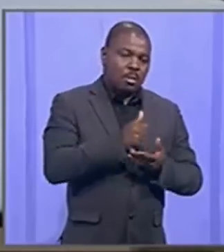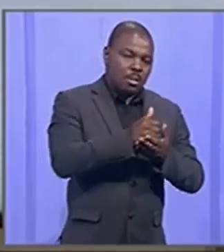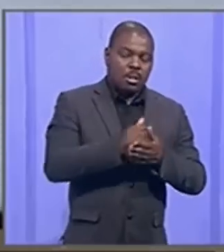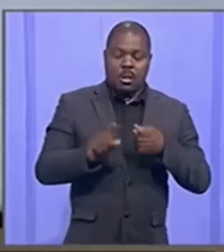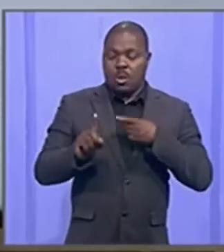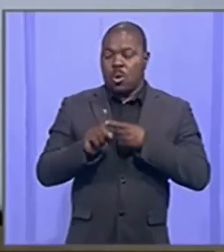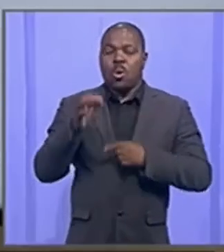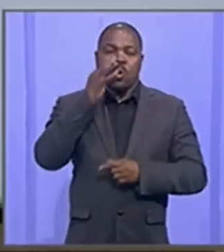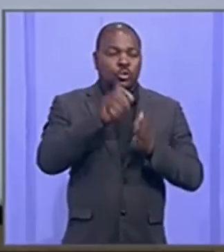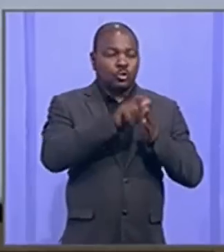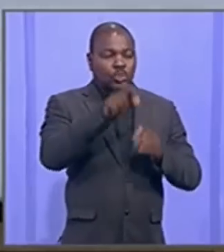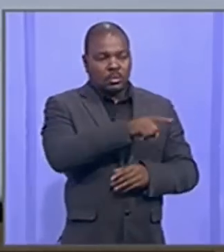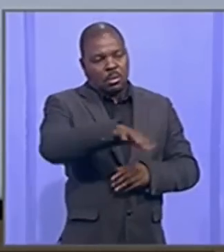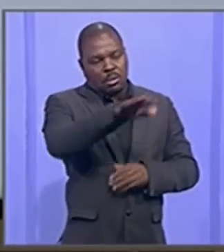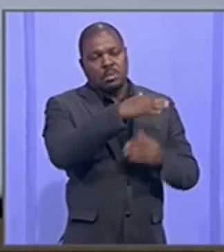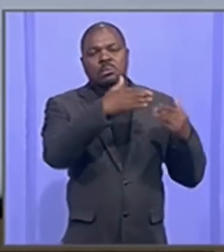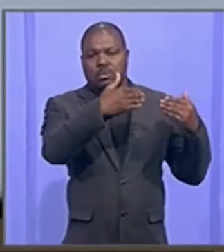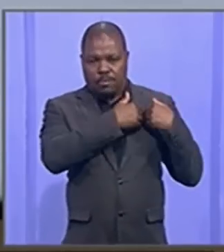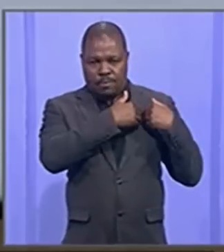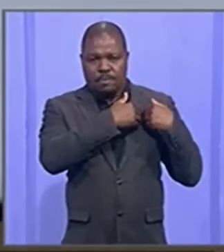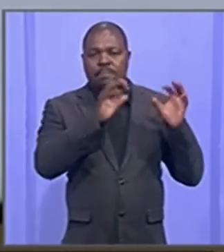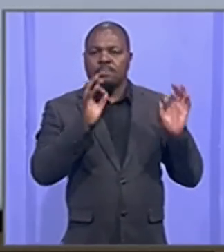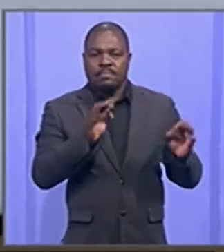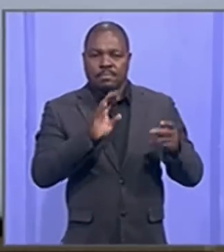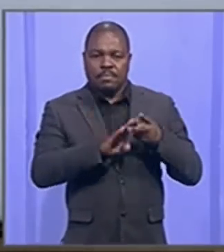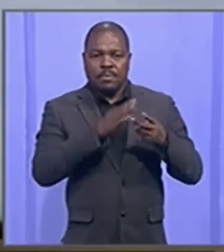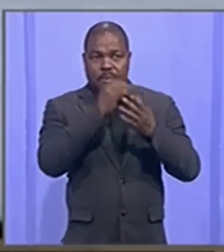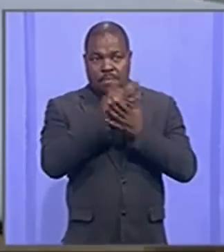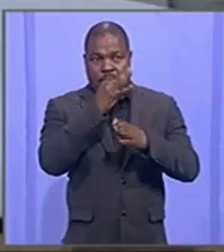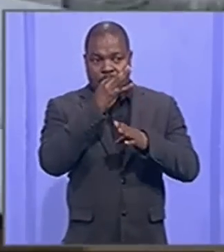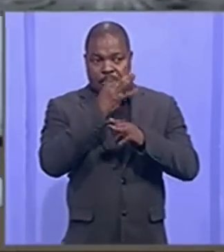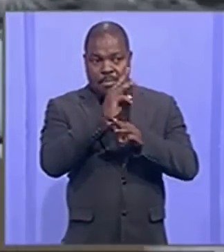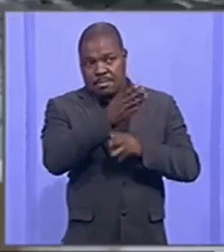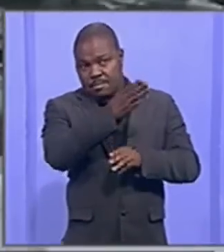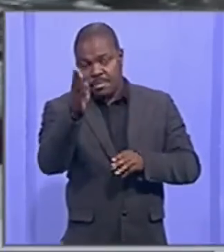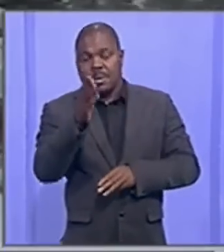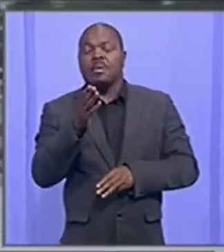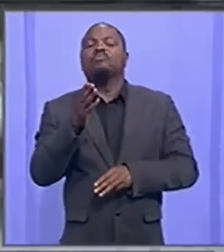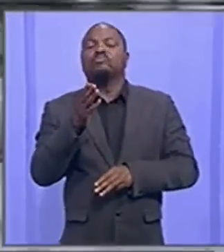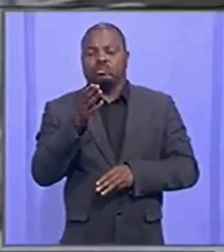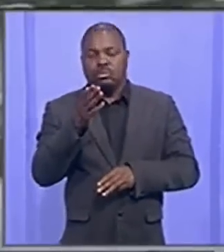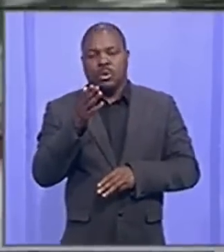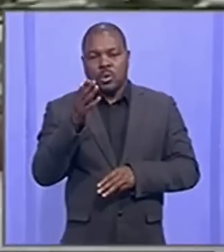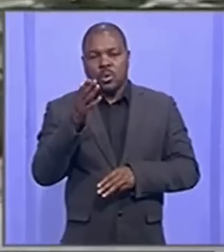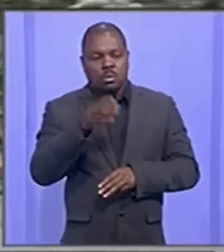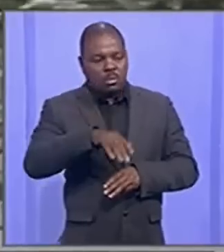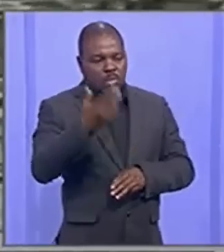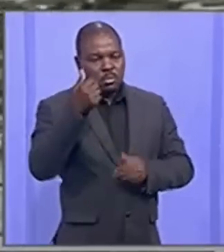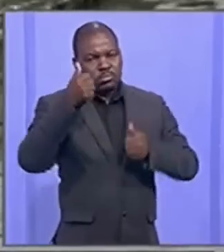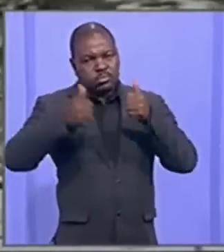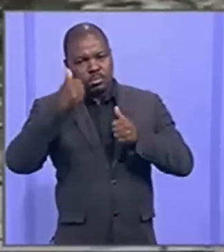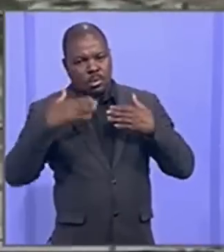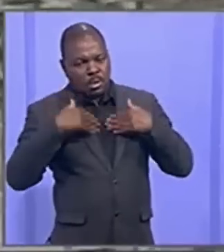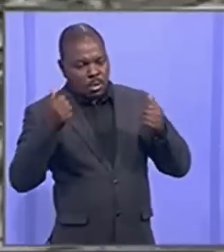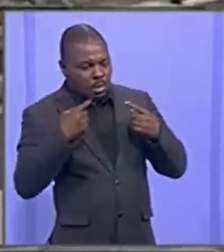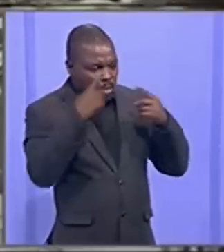netefaditše gore barutwana bao ba bolokegile le go netefaletša batswadi gore ka moka ga bona ba lekotswe ke bahlankedi ba tša